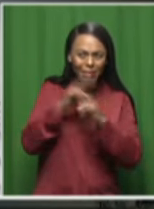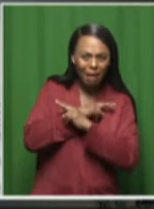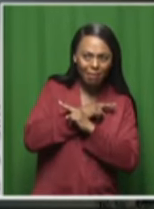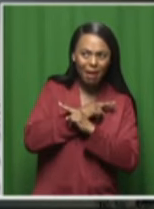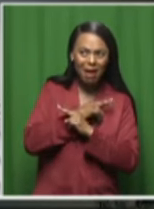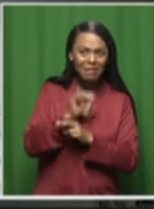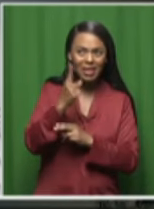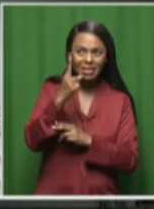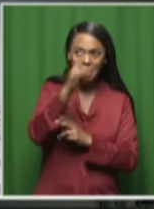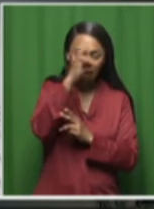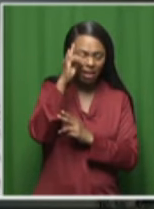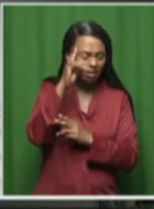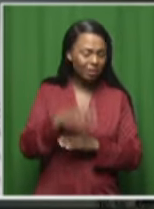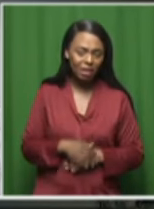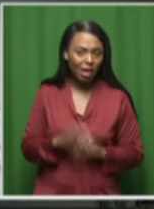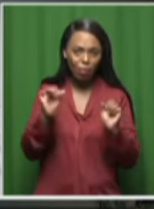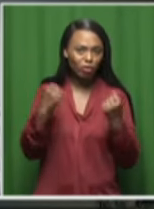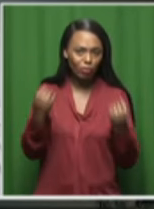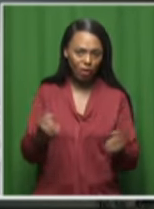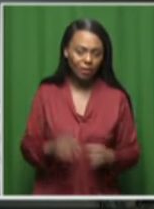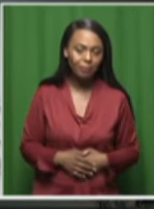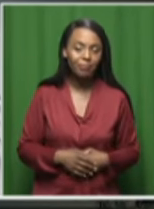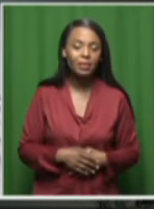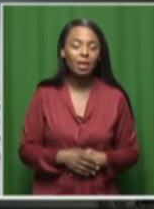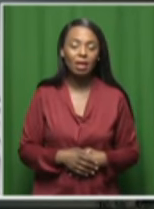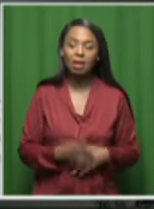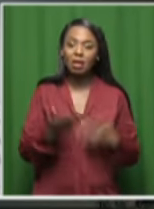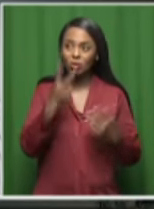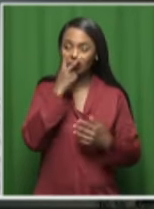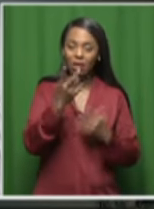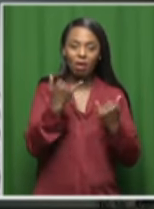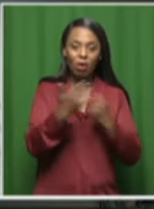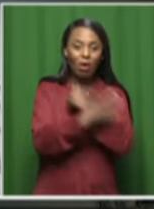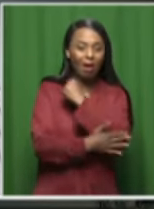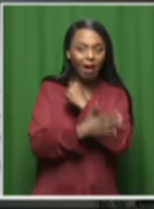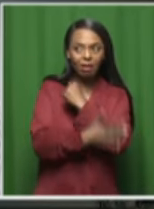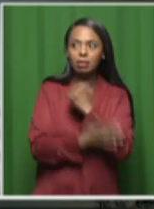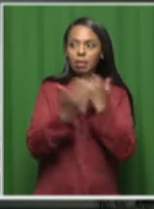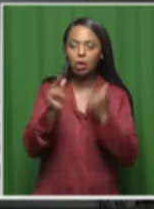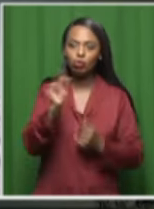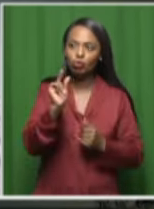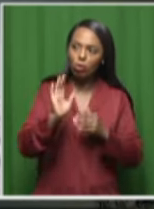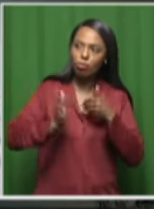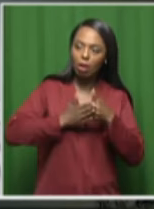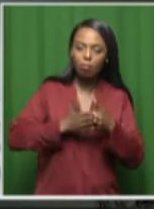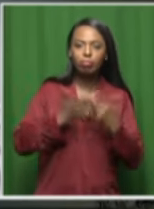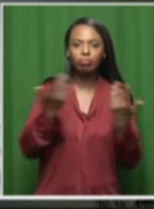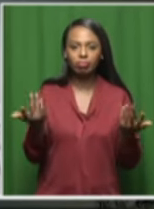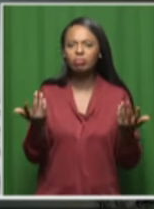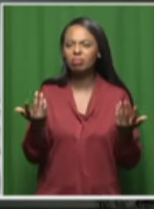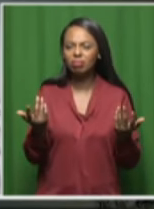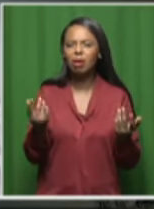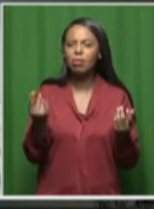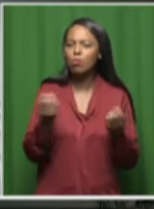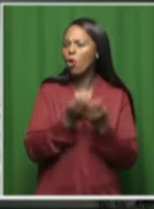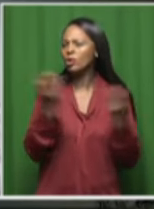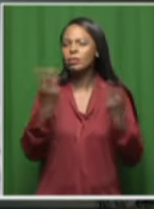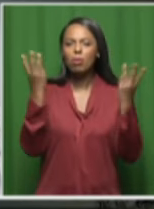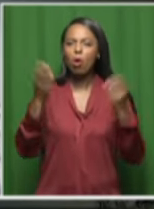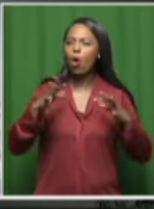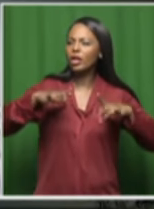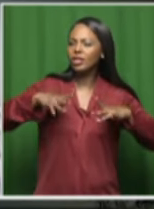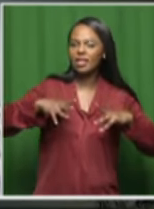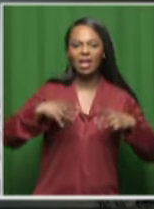it. The country starts shutting down soon. You know, everybody's going to go on holiday. The businesses are not going